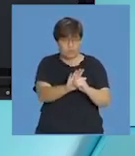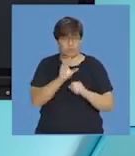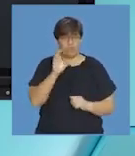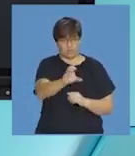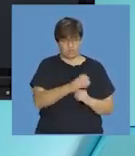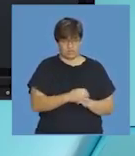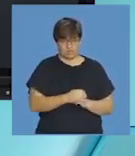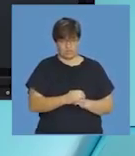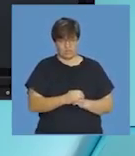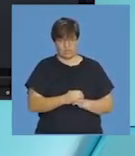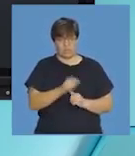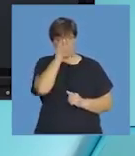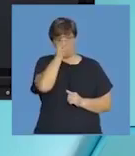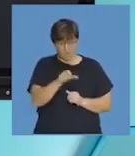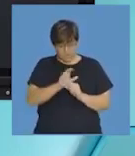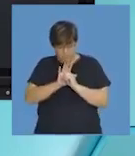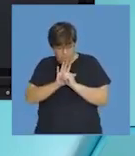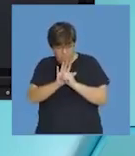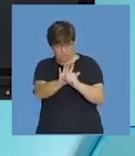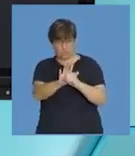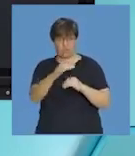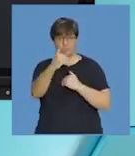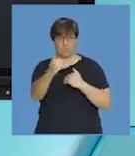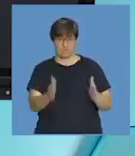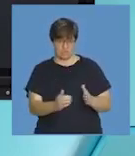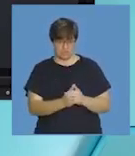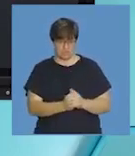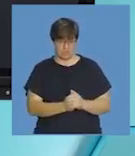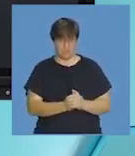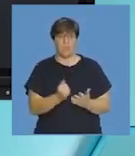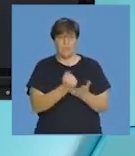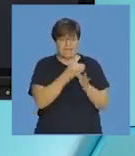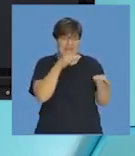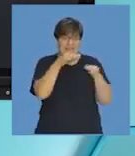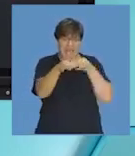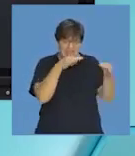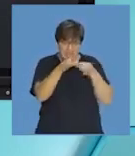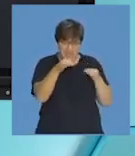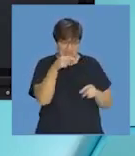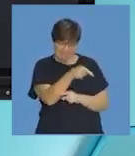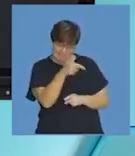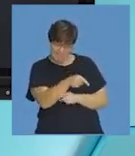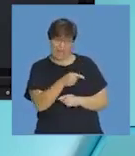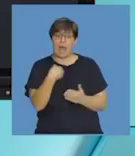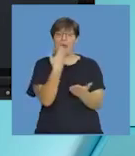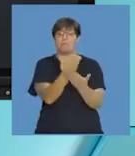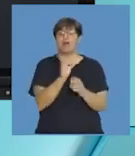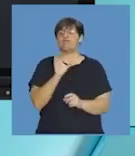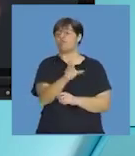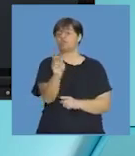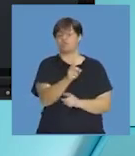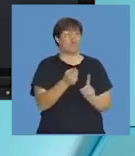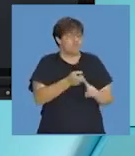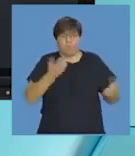the box, it's the person pushing the box. Okay, so you need to describe to me what the applied force is. Where is